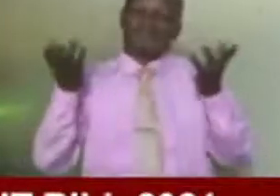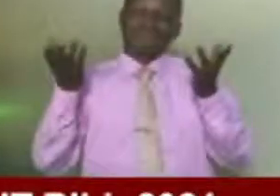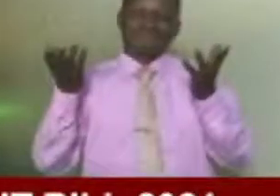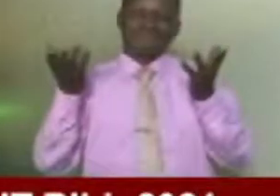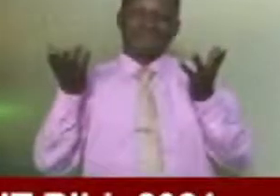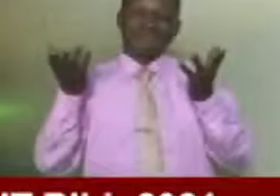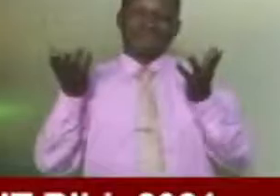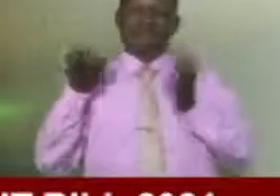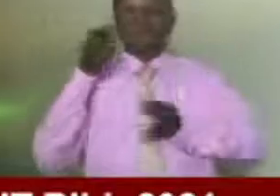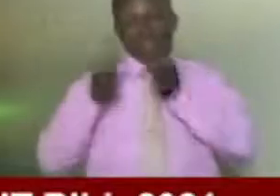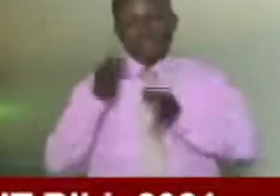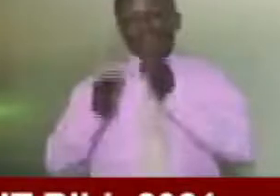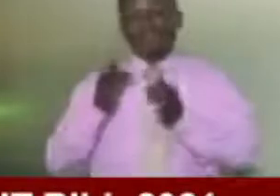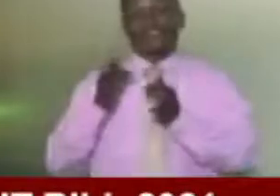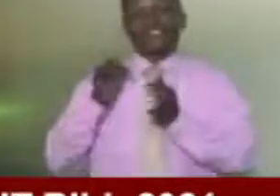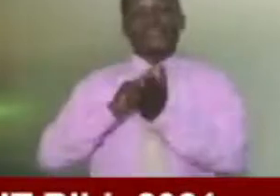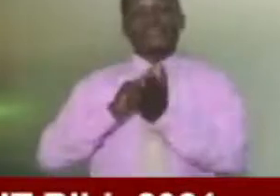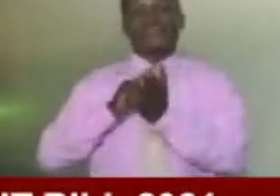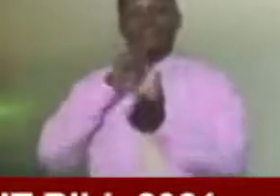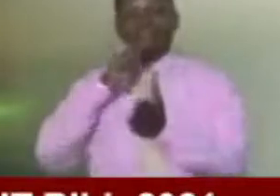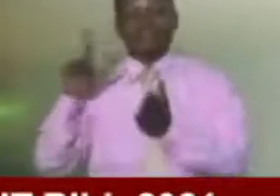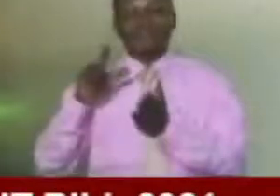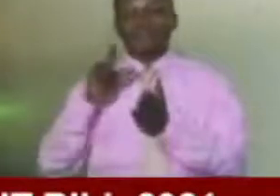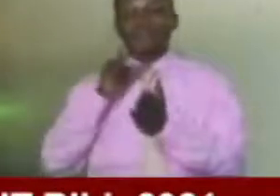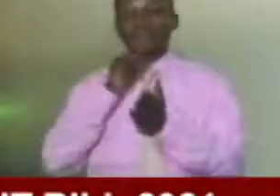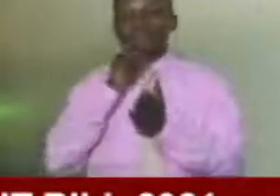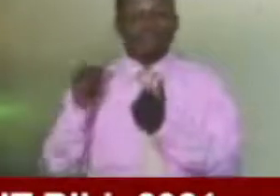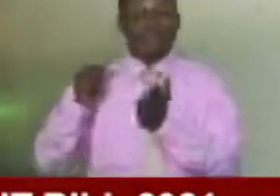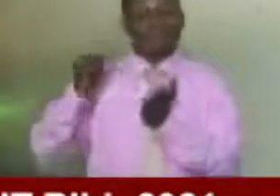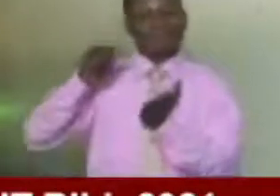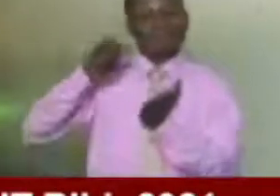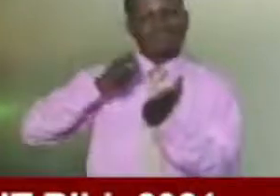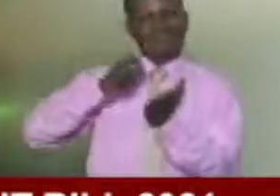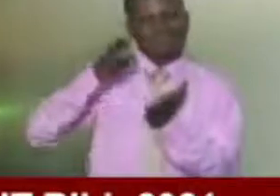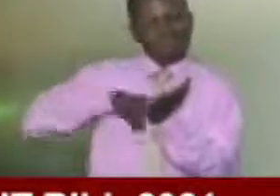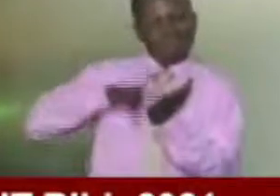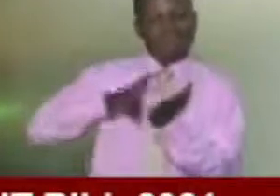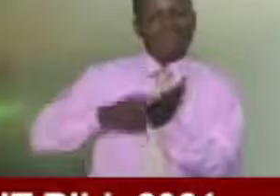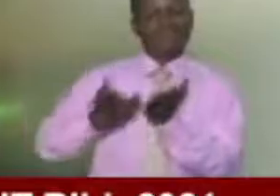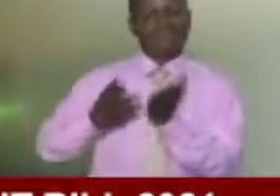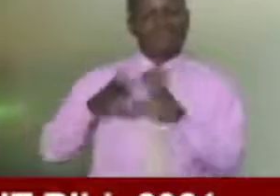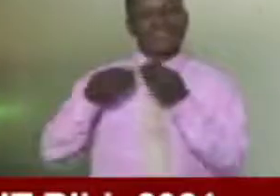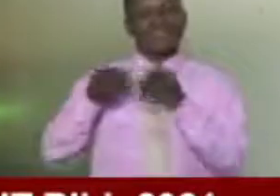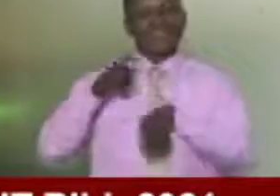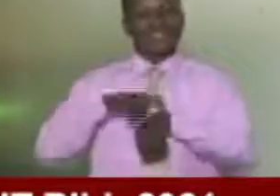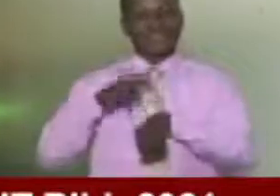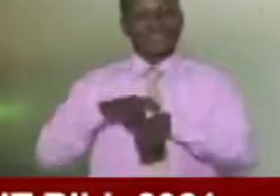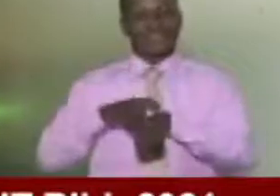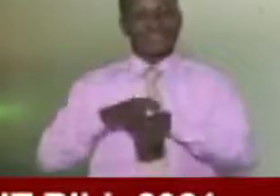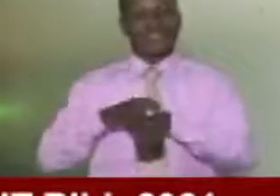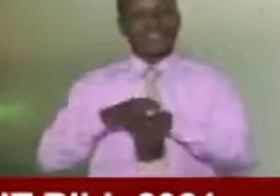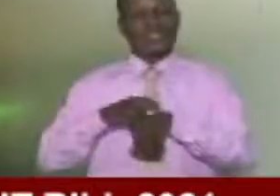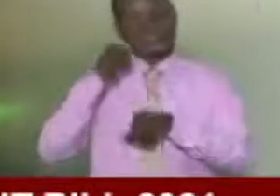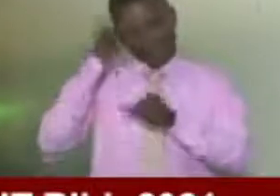that if laws are not passed and given enough time for internalization, it brings about implementation